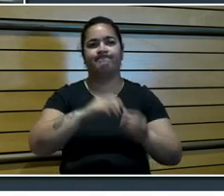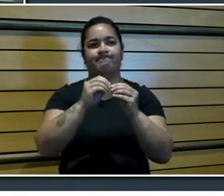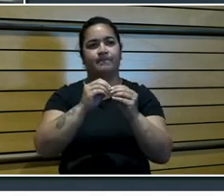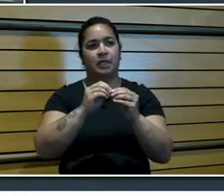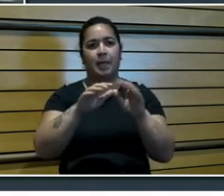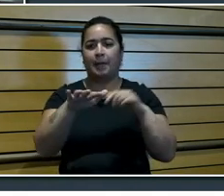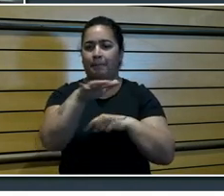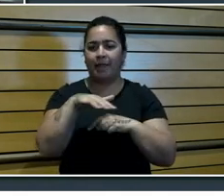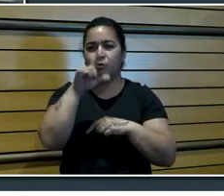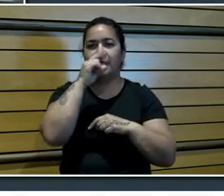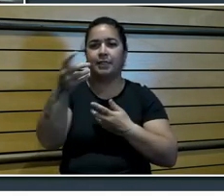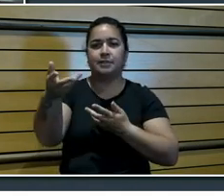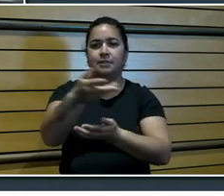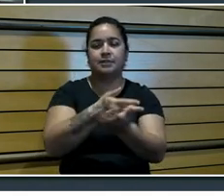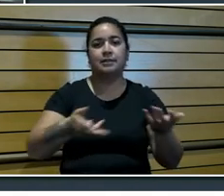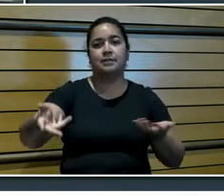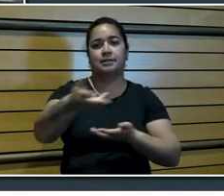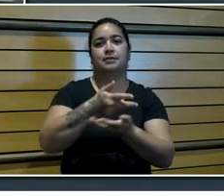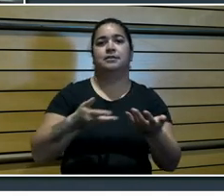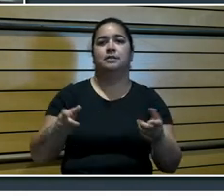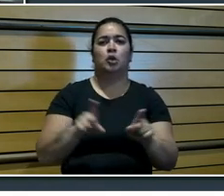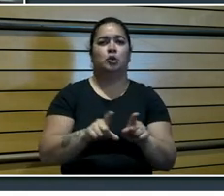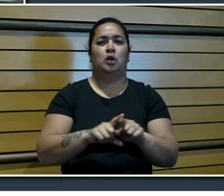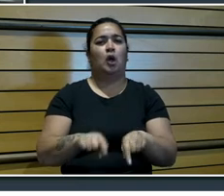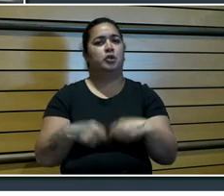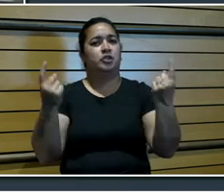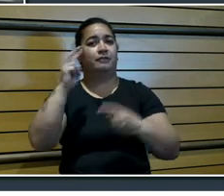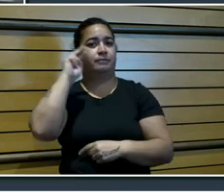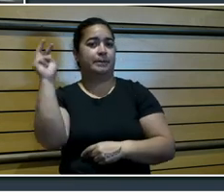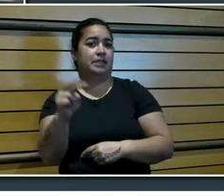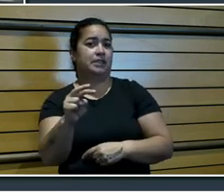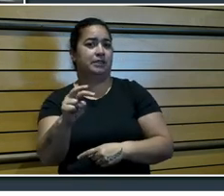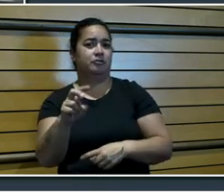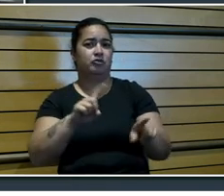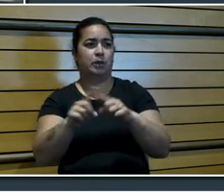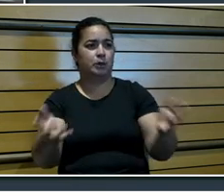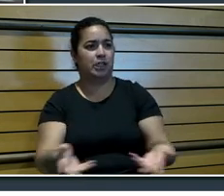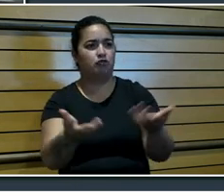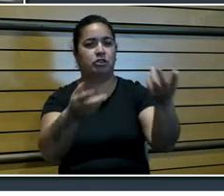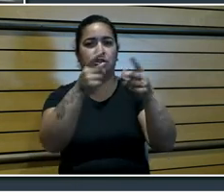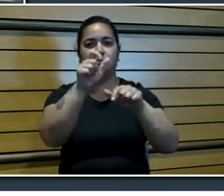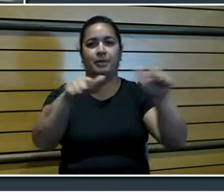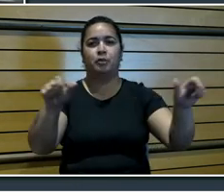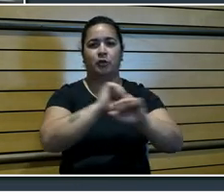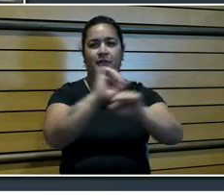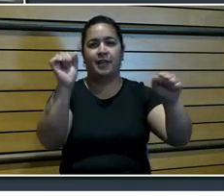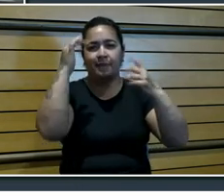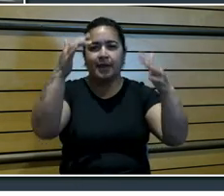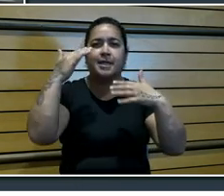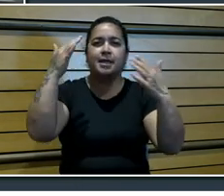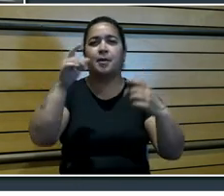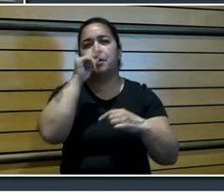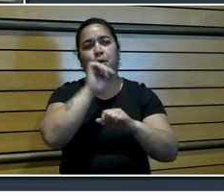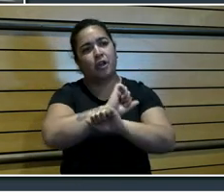where we're providing alternative perspectives that may prompt people to think a little bit more about their own personal decisions on